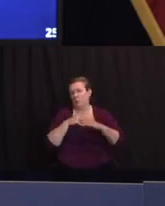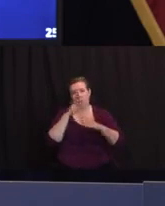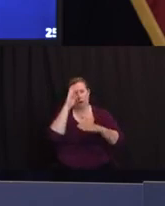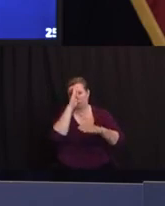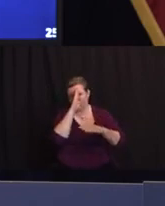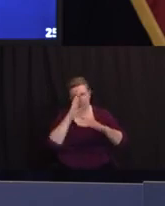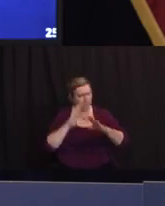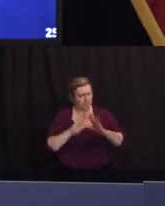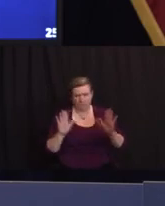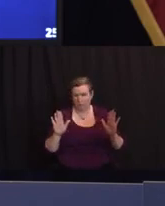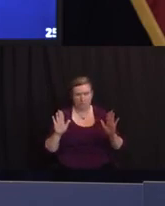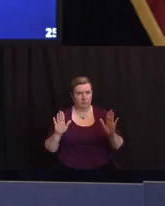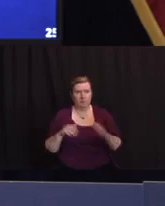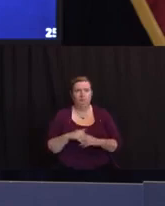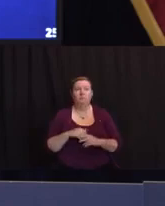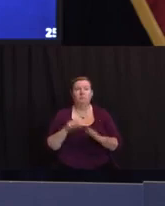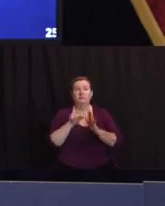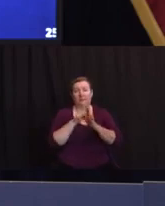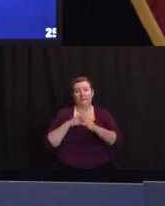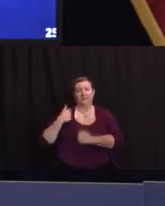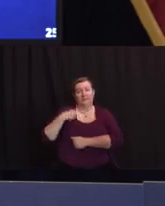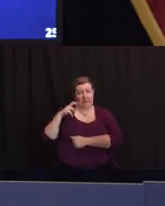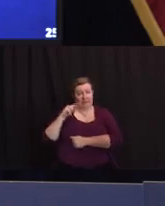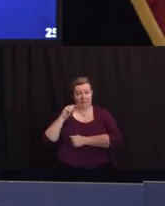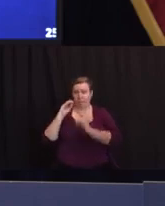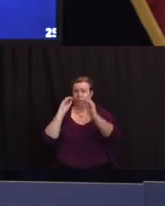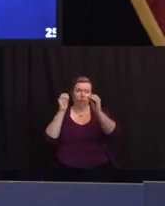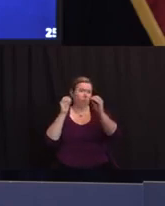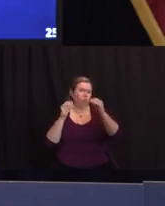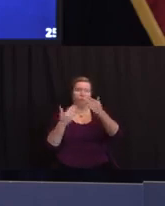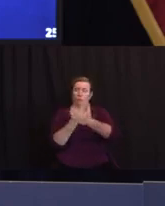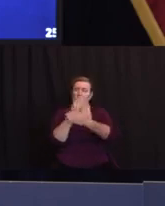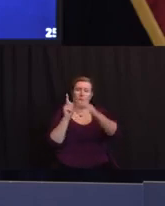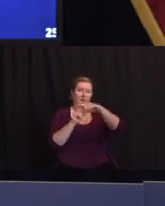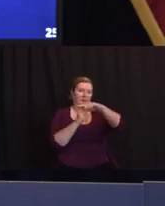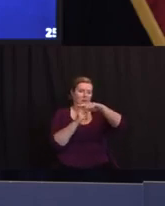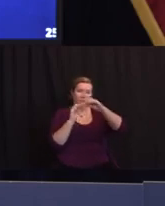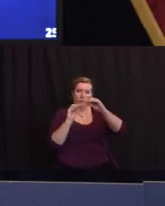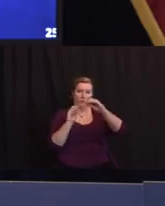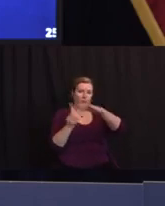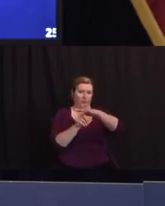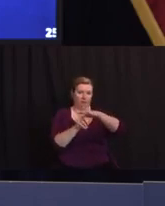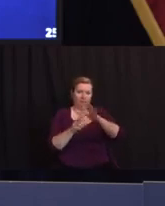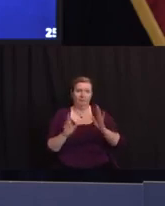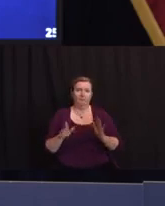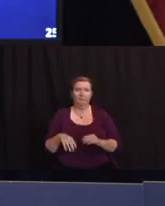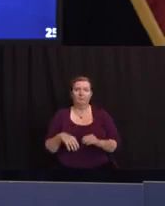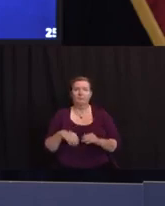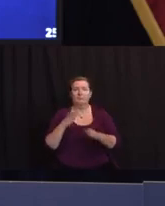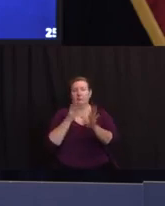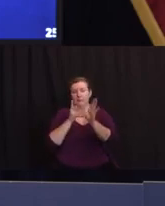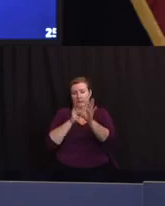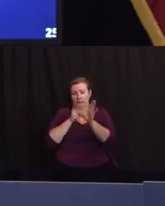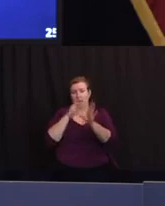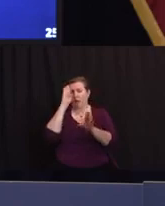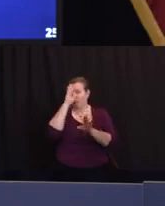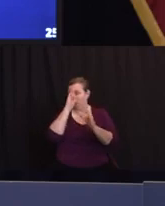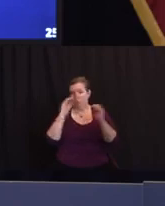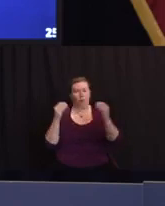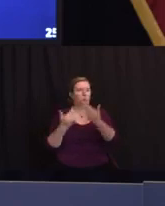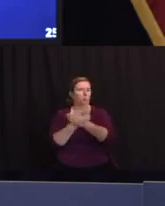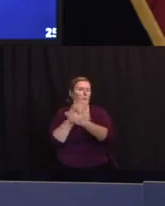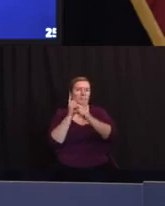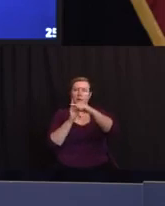the state veterans' homes, there are no new cases among residents of the homes, and at the state psychiatric hospitals, there are no new cases